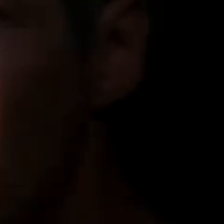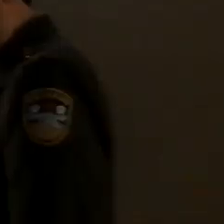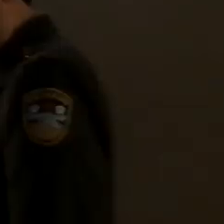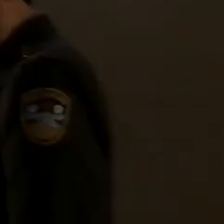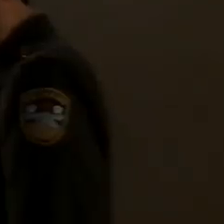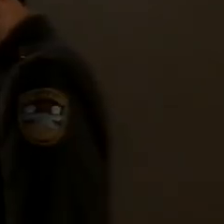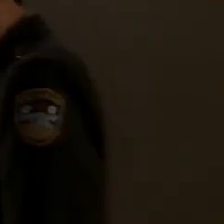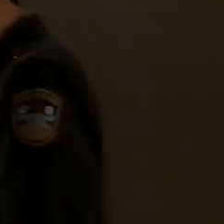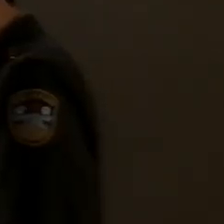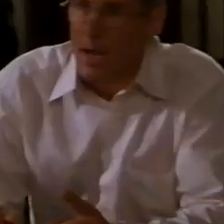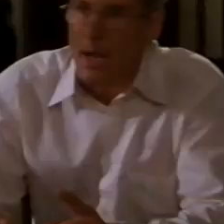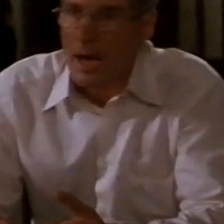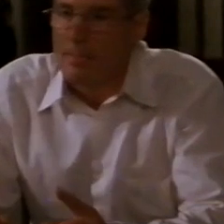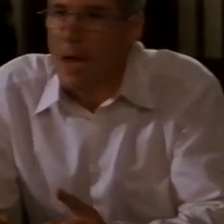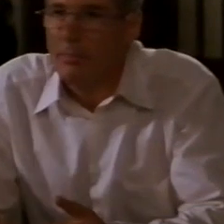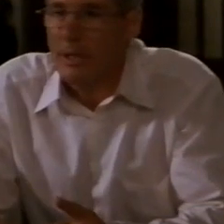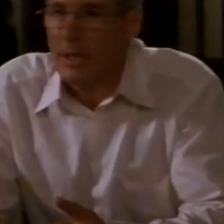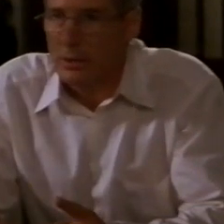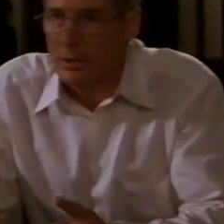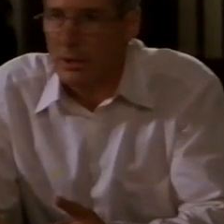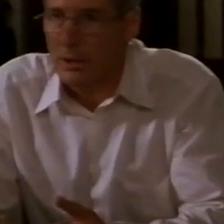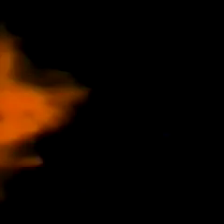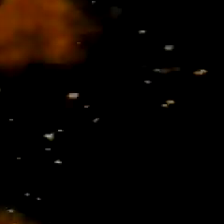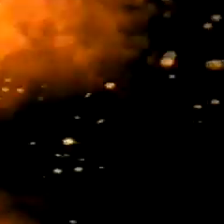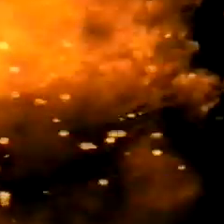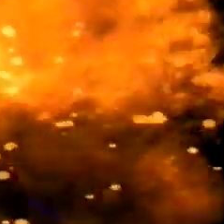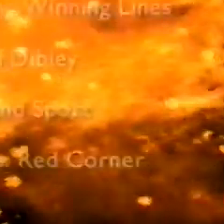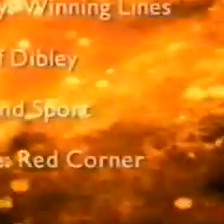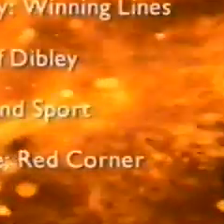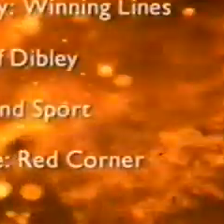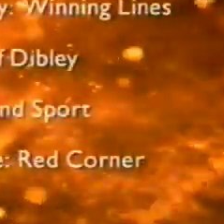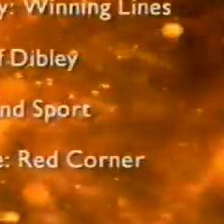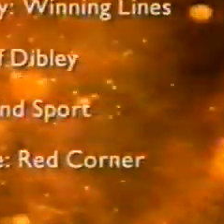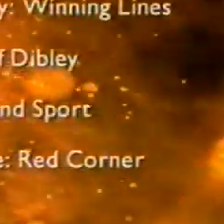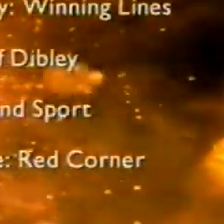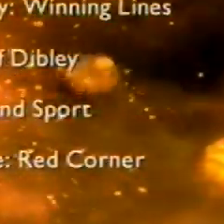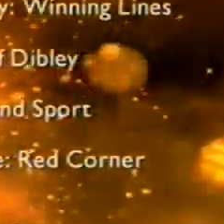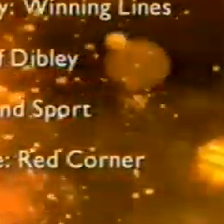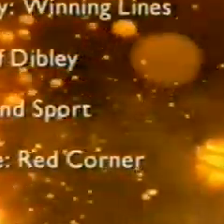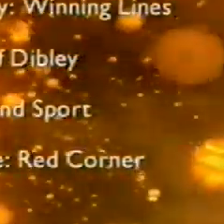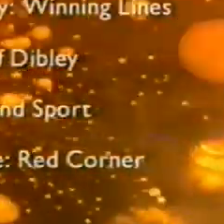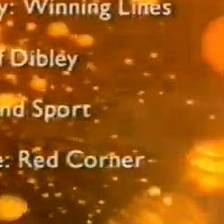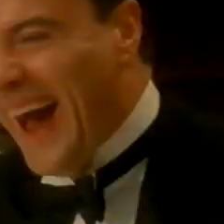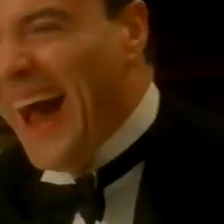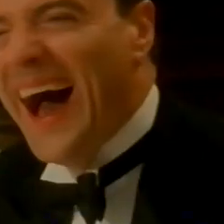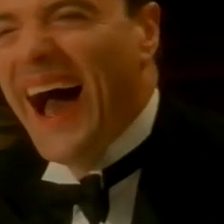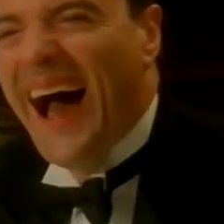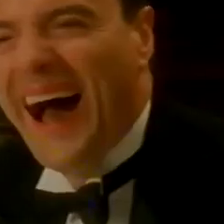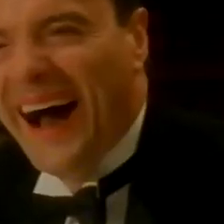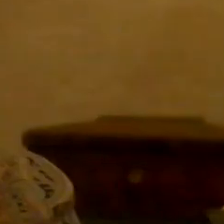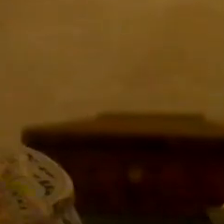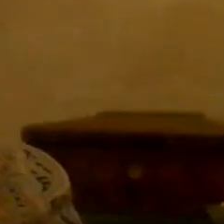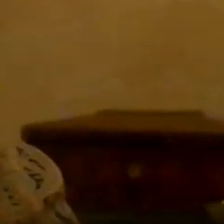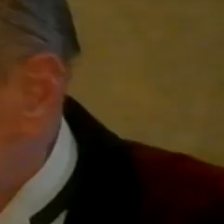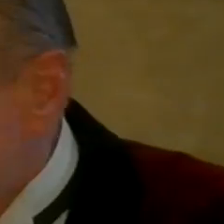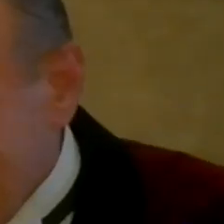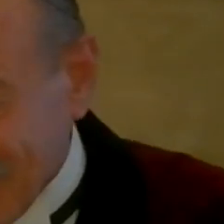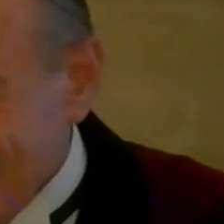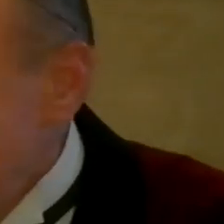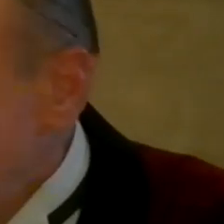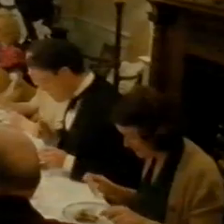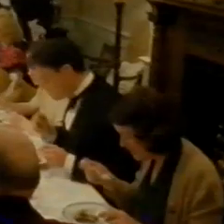if you confess or cry. I am not pleading guilty. Premiers on One, Saturday night on BBC One. Spend the